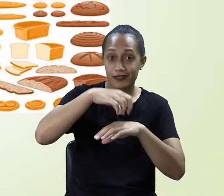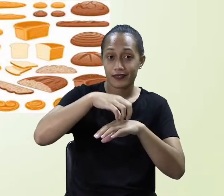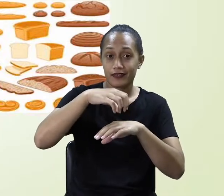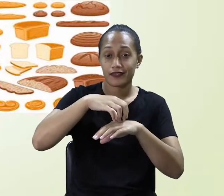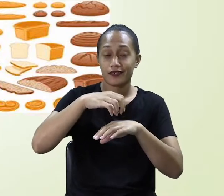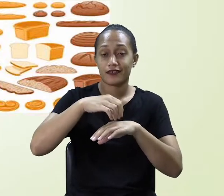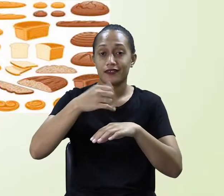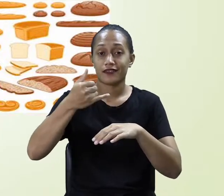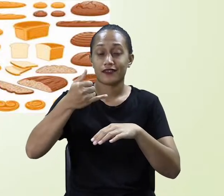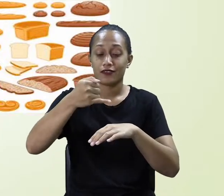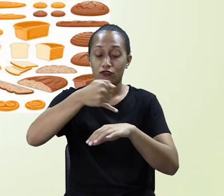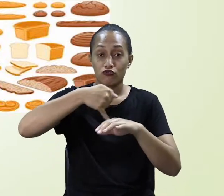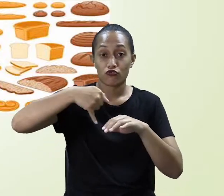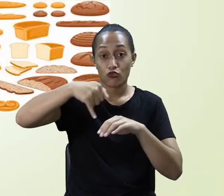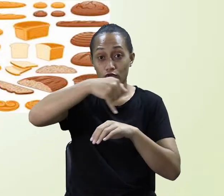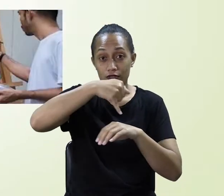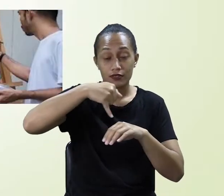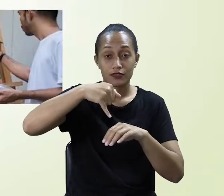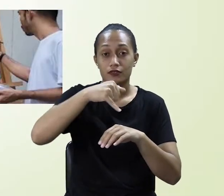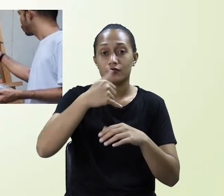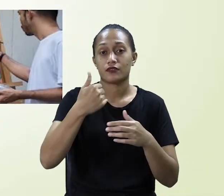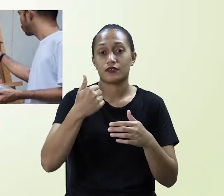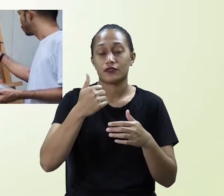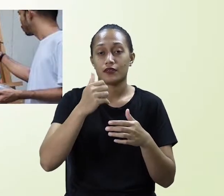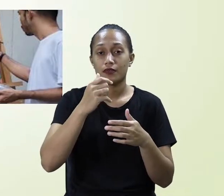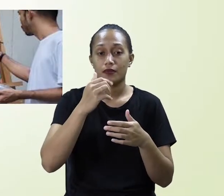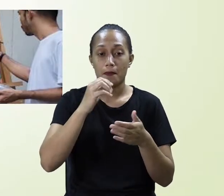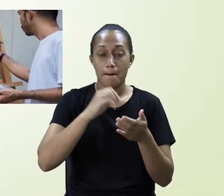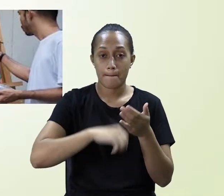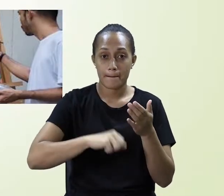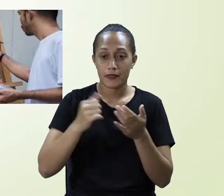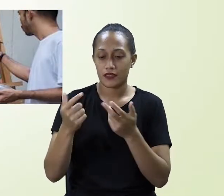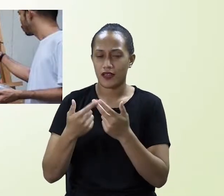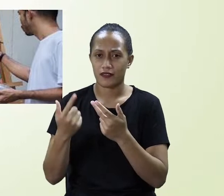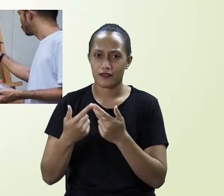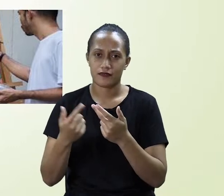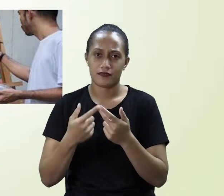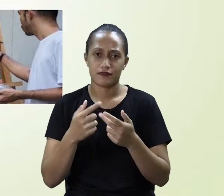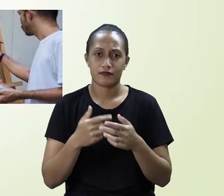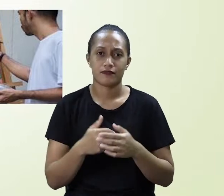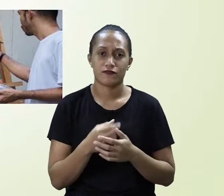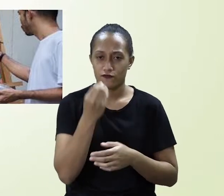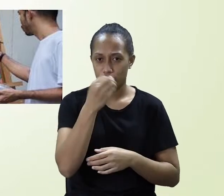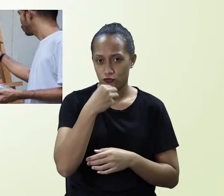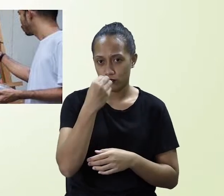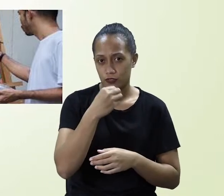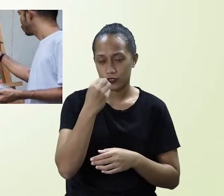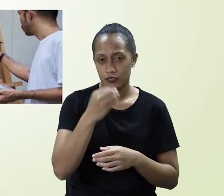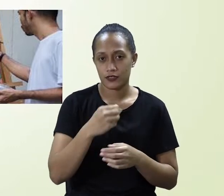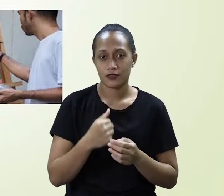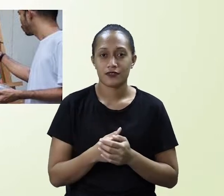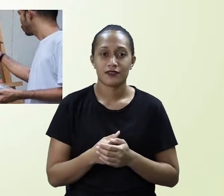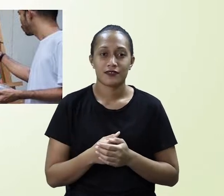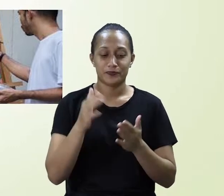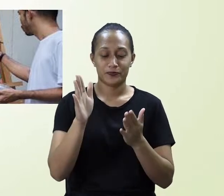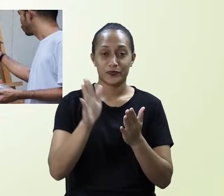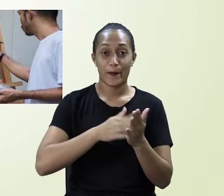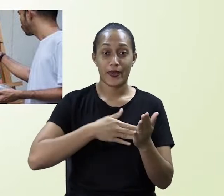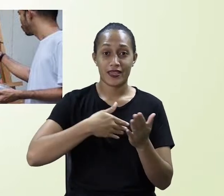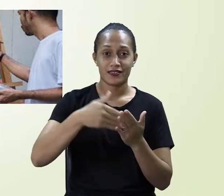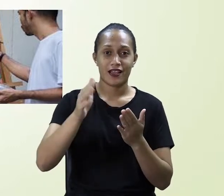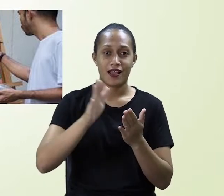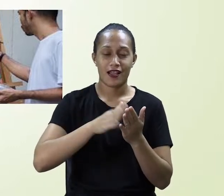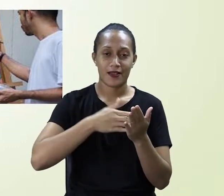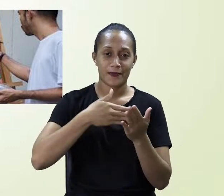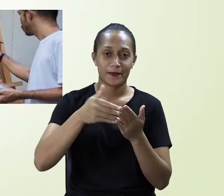donuts, pies, and etc. A painter is a producer who creates artwork for